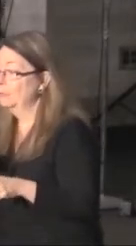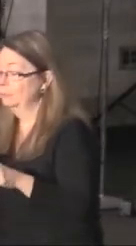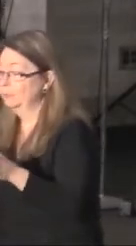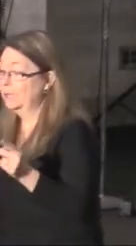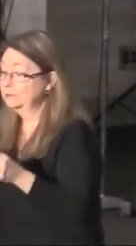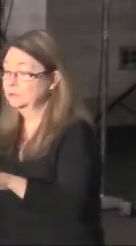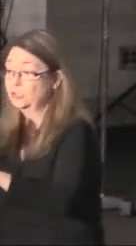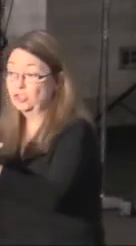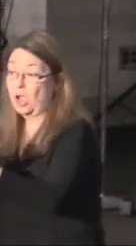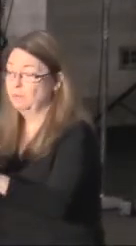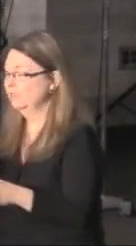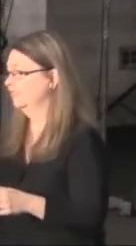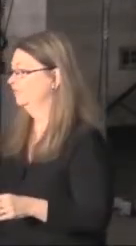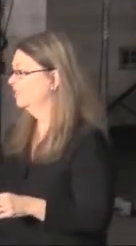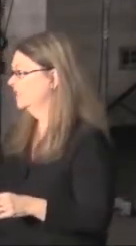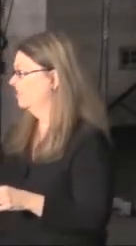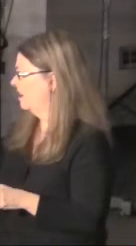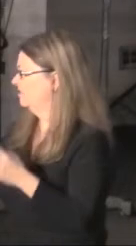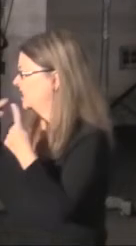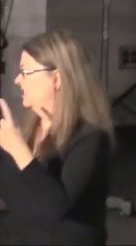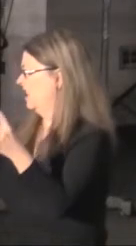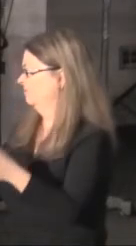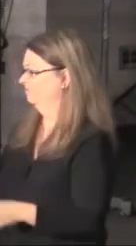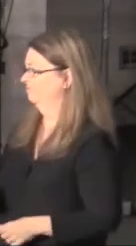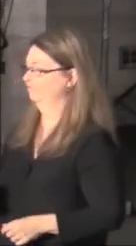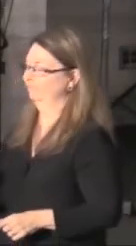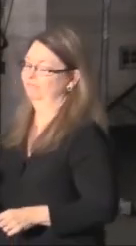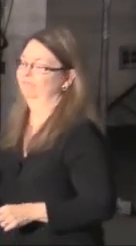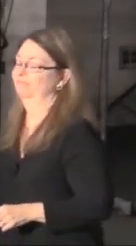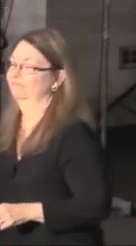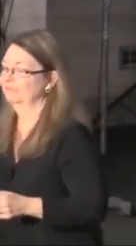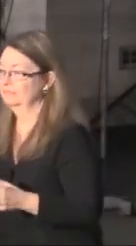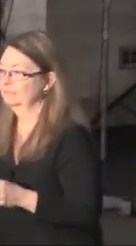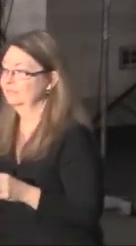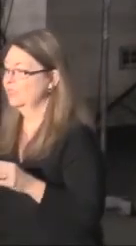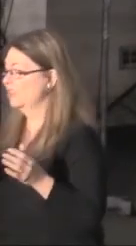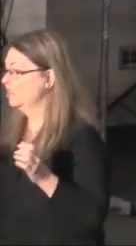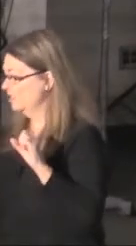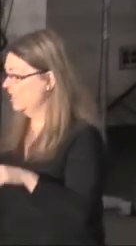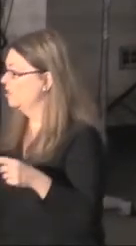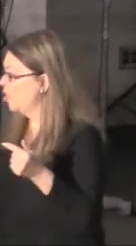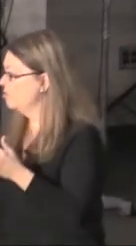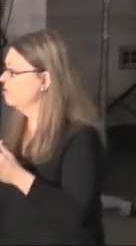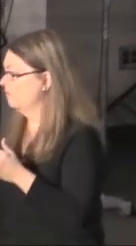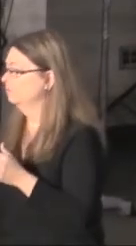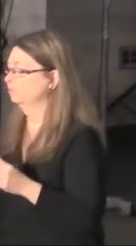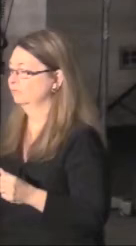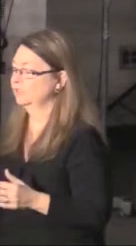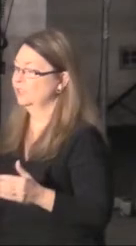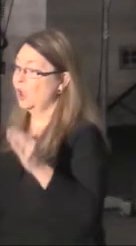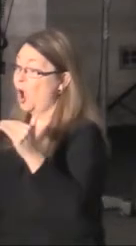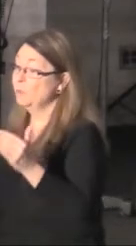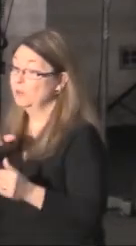grow spiteful. You resent their success, and you think through being successful yourself, you can actually bring them greater harm or greater pain. And hopefully many